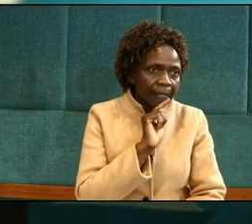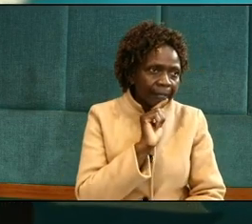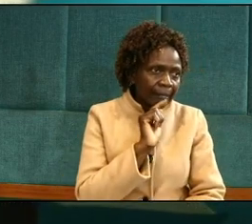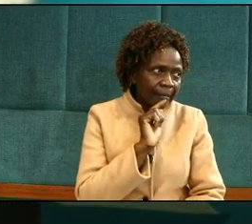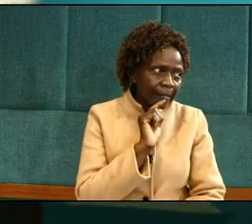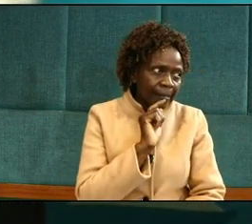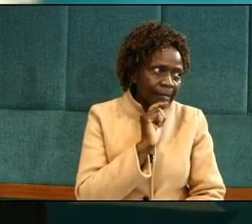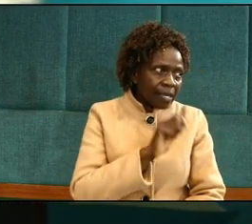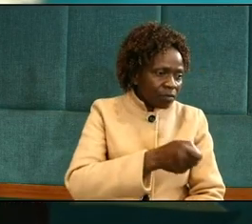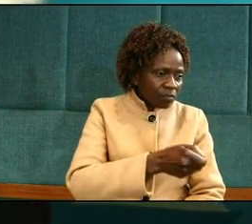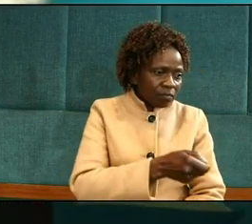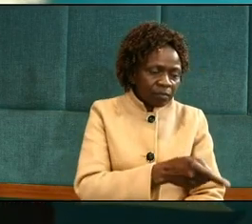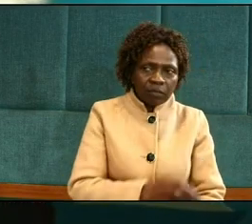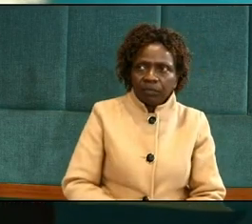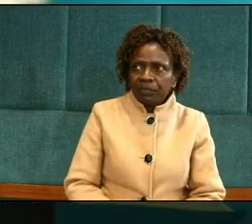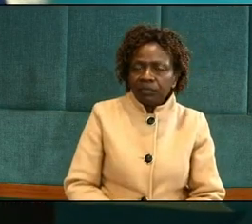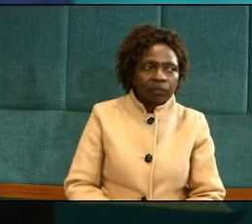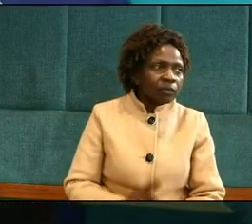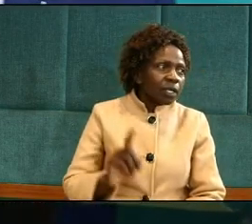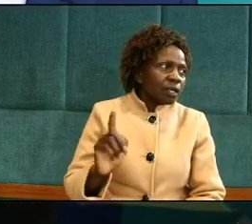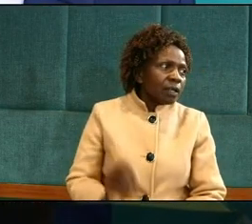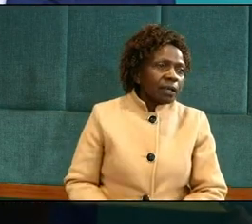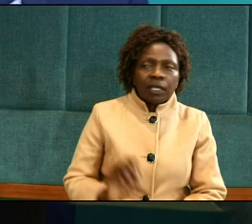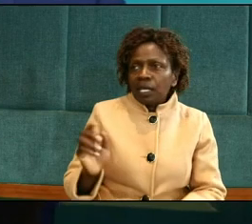That was the language that would be spoken in heaven.